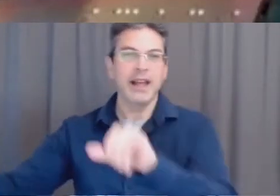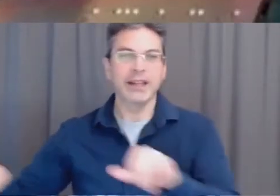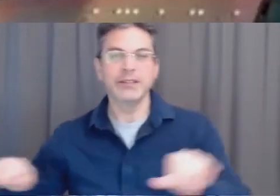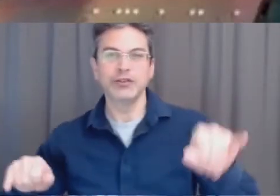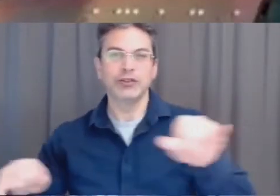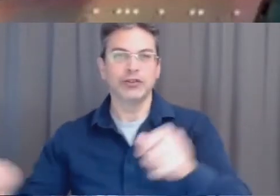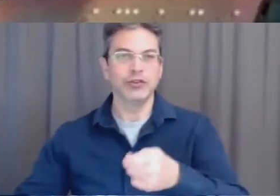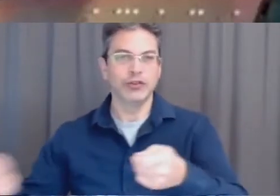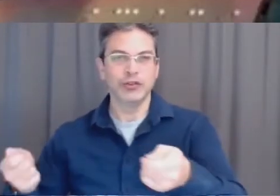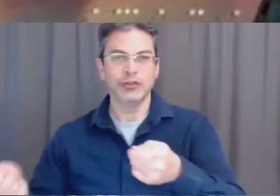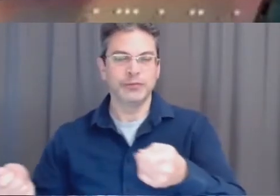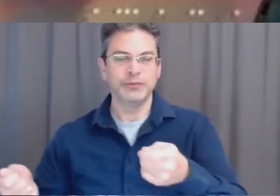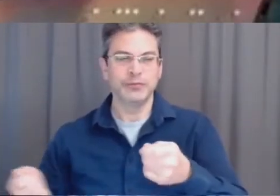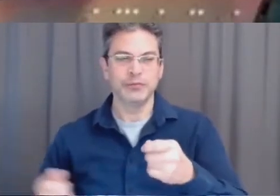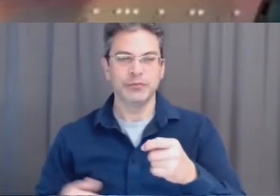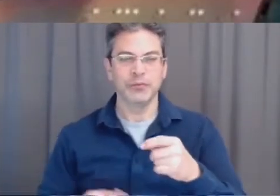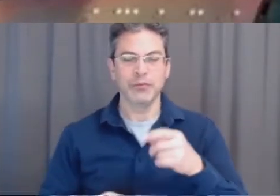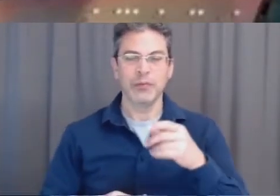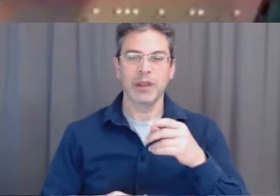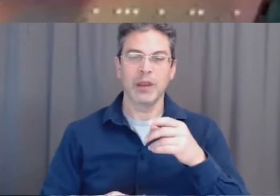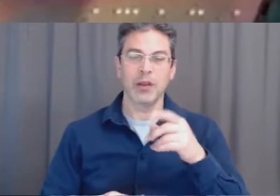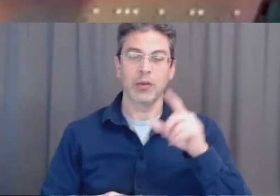so much whether U.S. hegemony is over, but